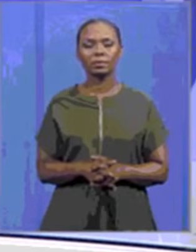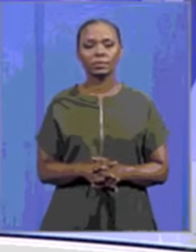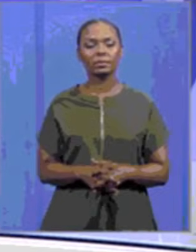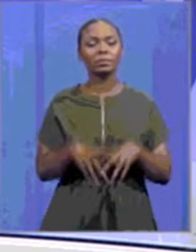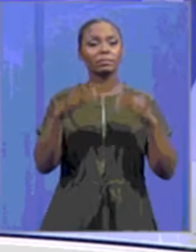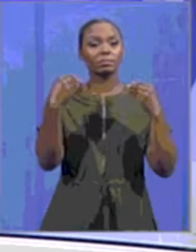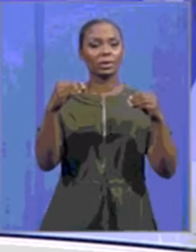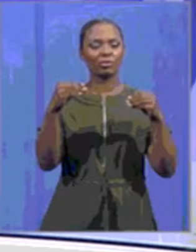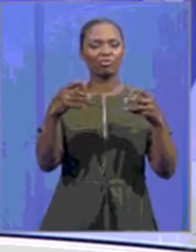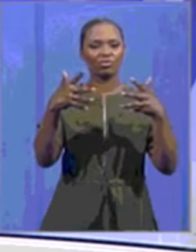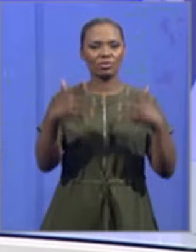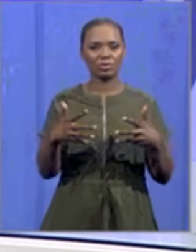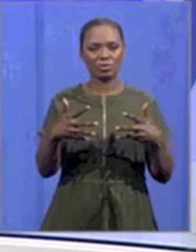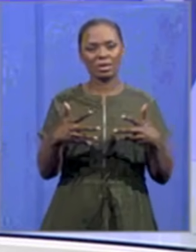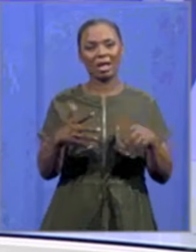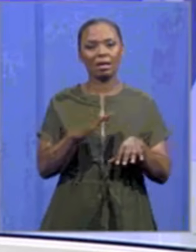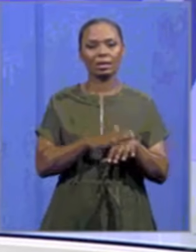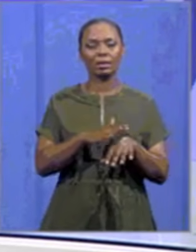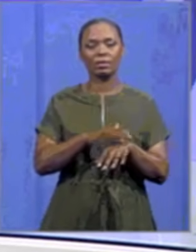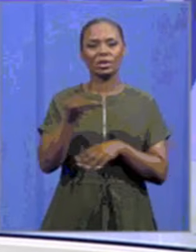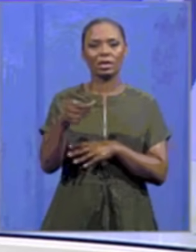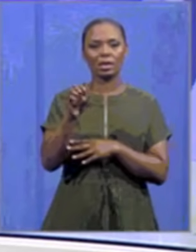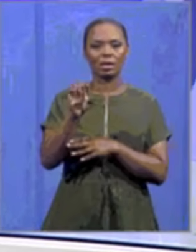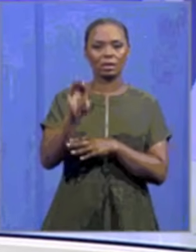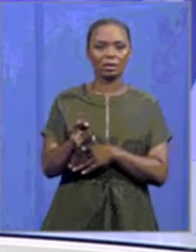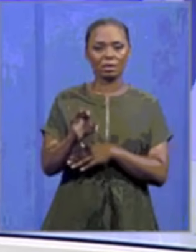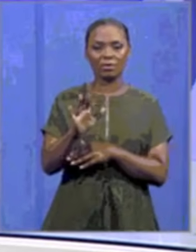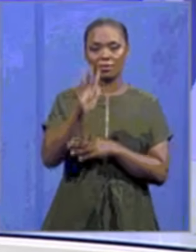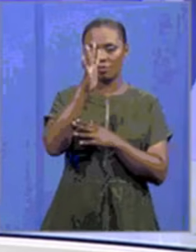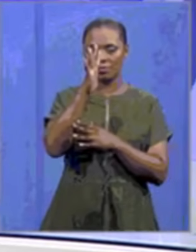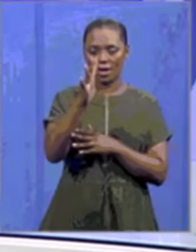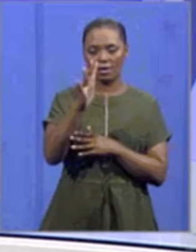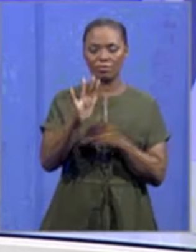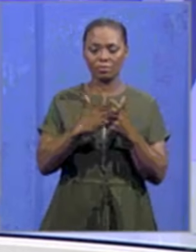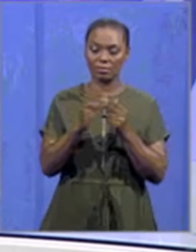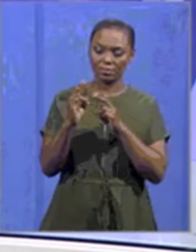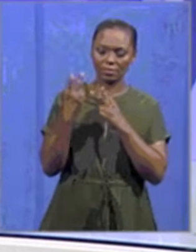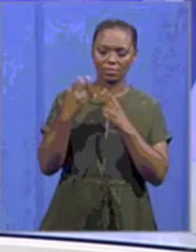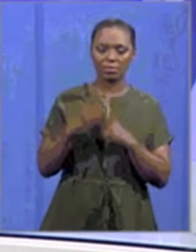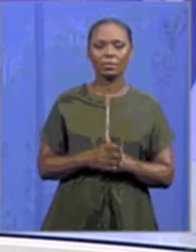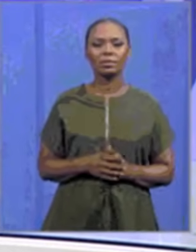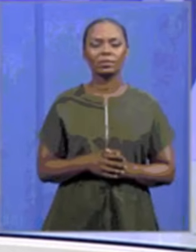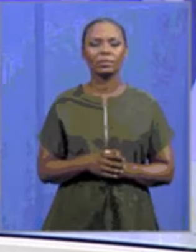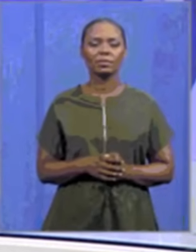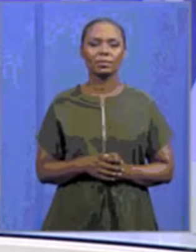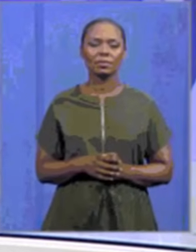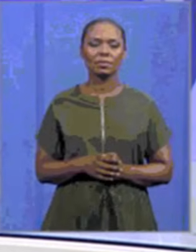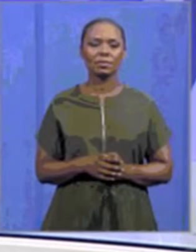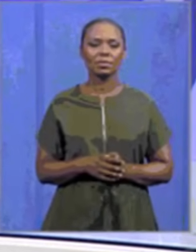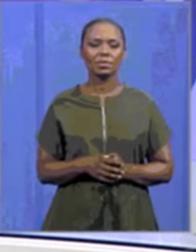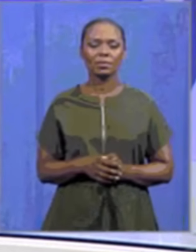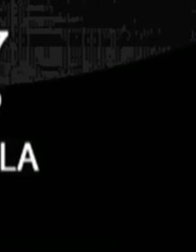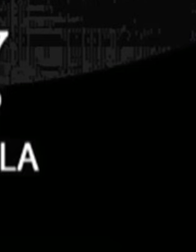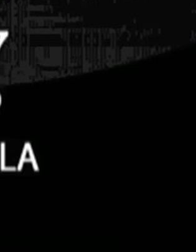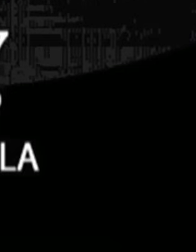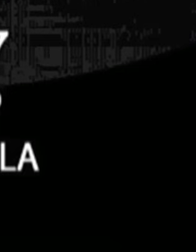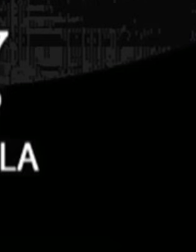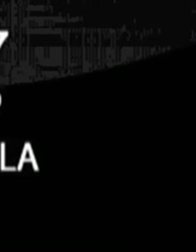Bjale a re boneng ka boripana gore mebaraka e be eme bjang ge JSE e tswelela pijana ka iri ya bohlano.